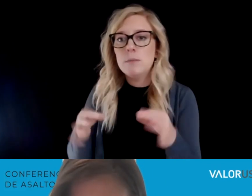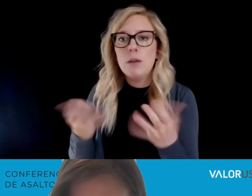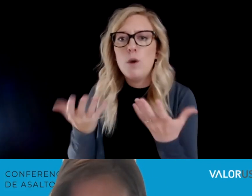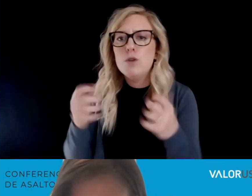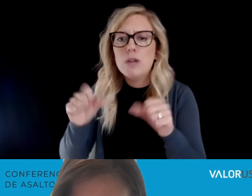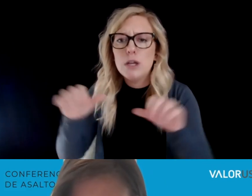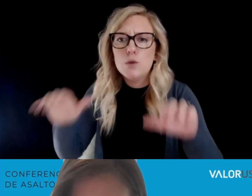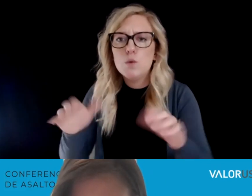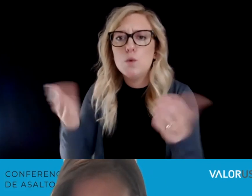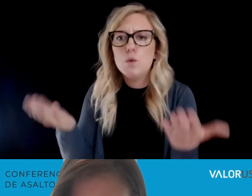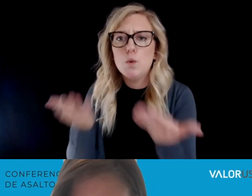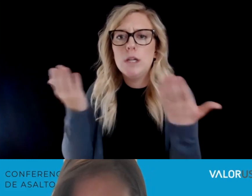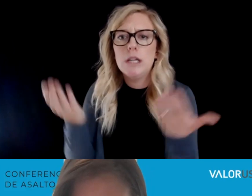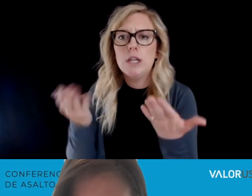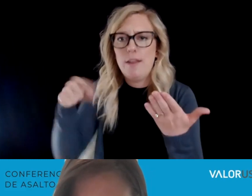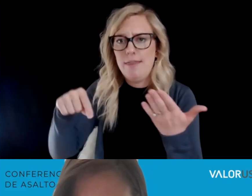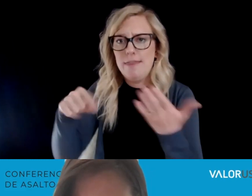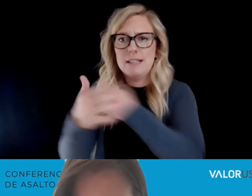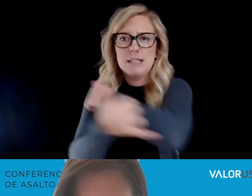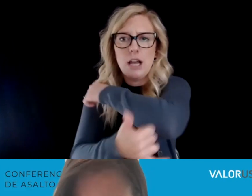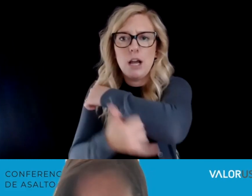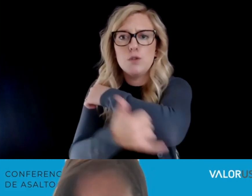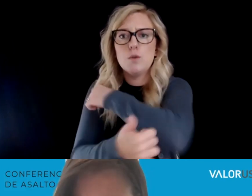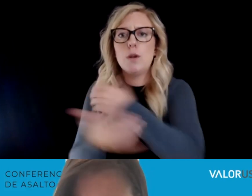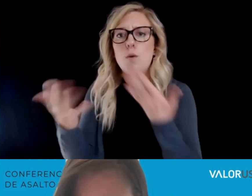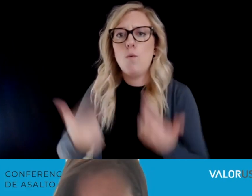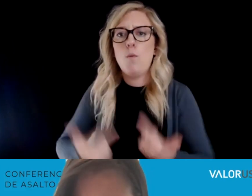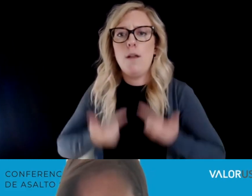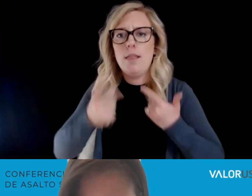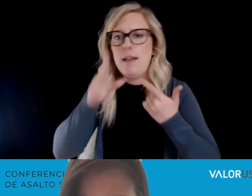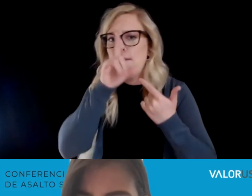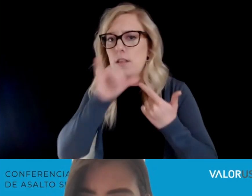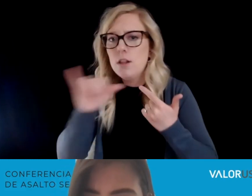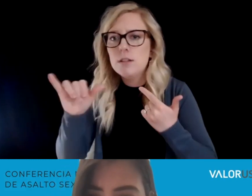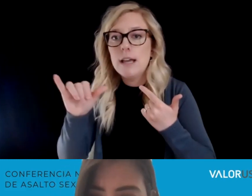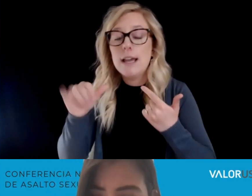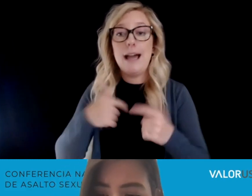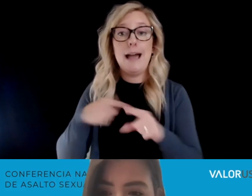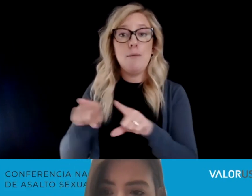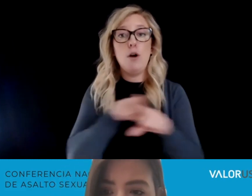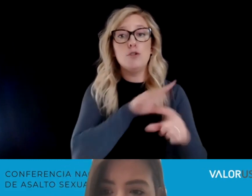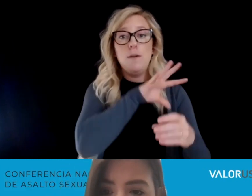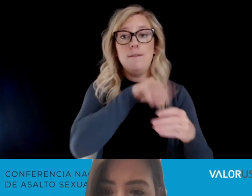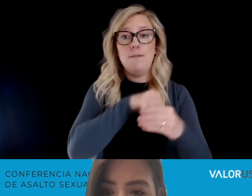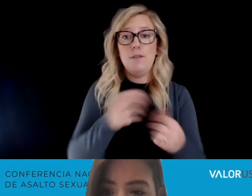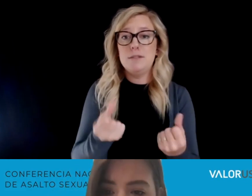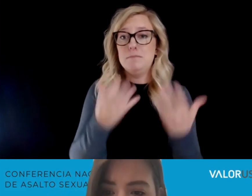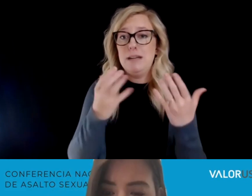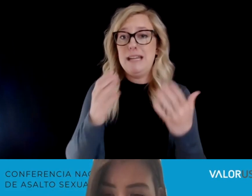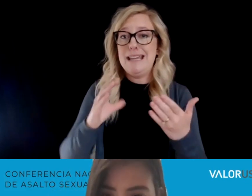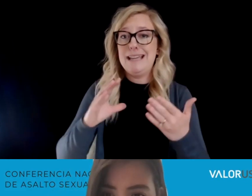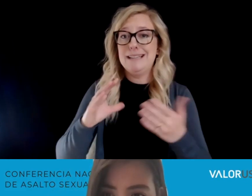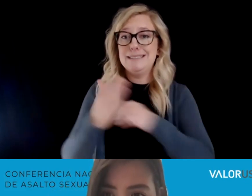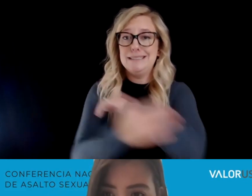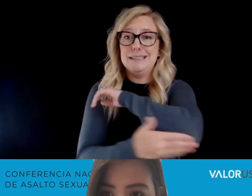what things are like. I also belong to a lot of different county associations. I'm part of the Board of Directors for